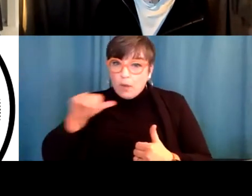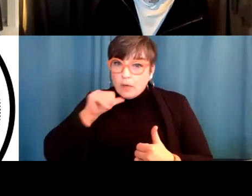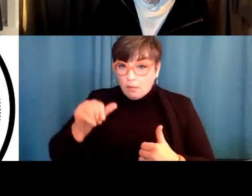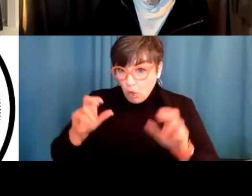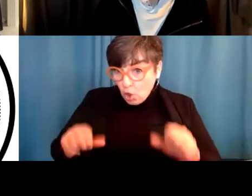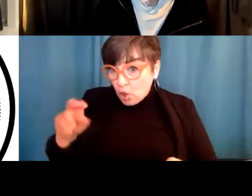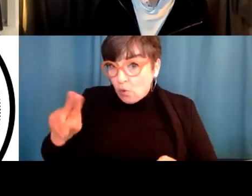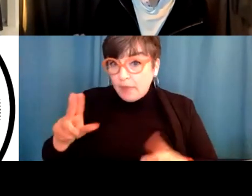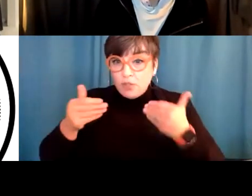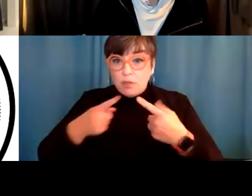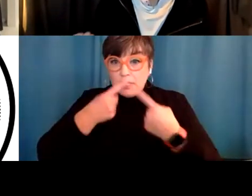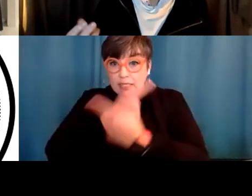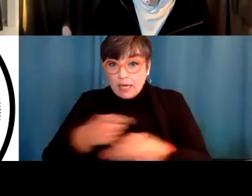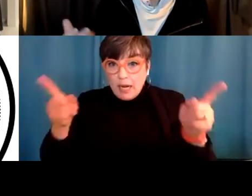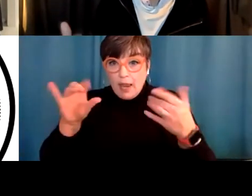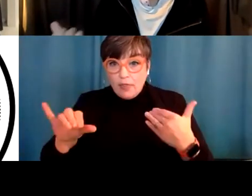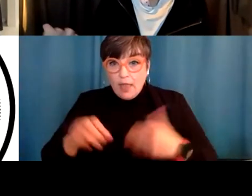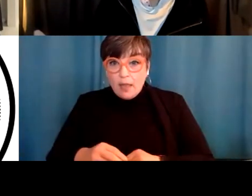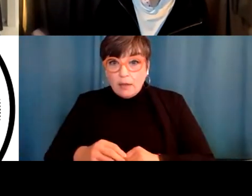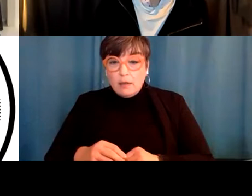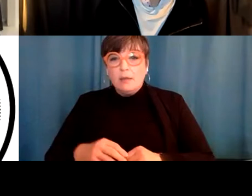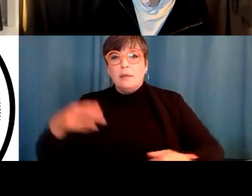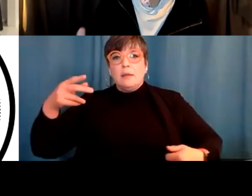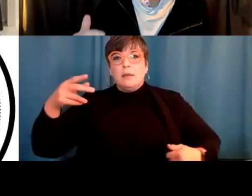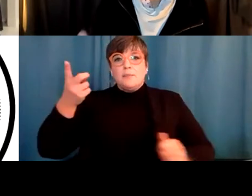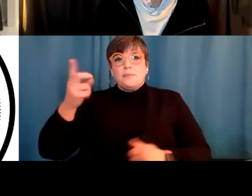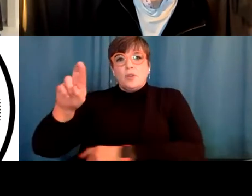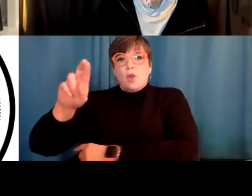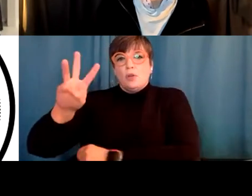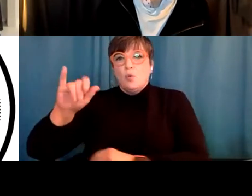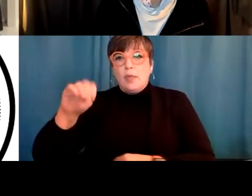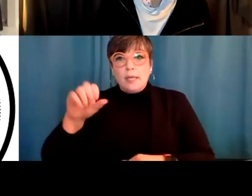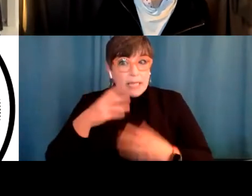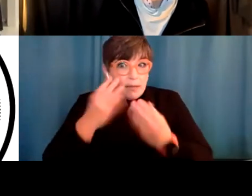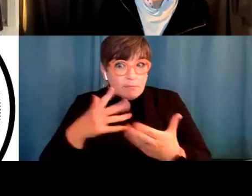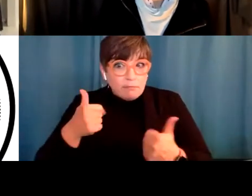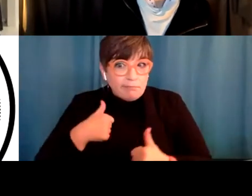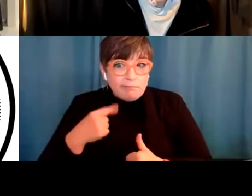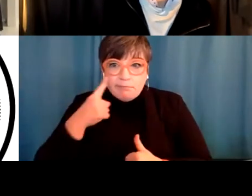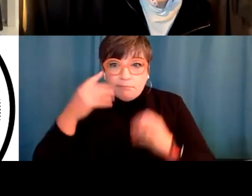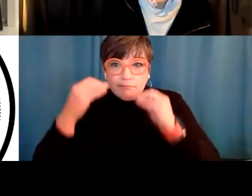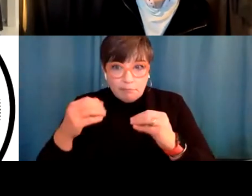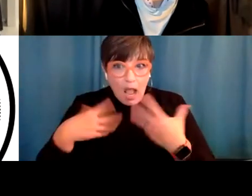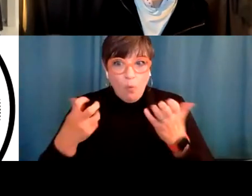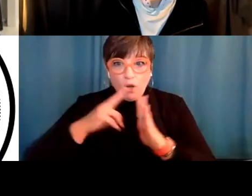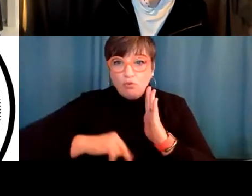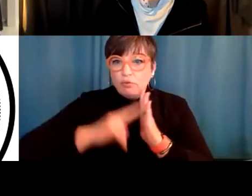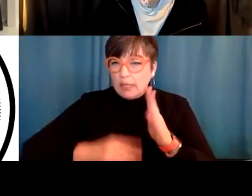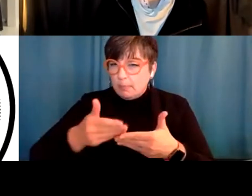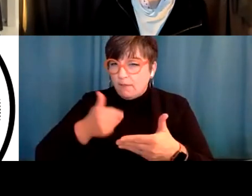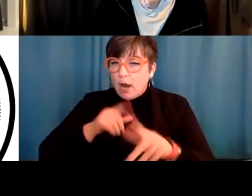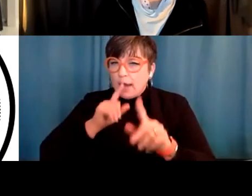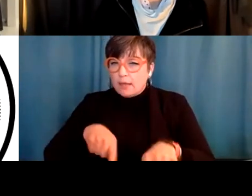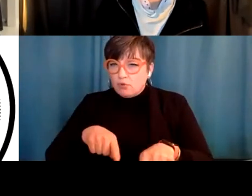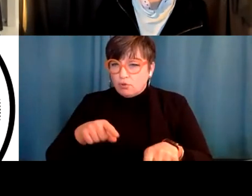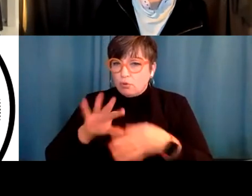that? I don't know the terms. I would really have to read. I hadn't heard about that, and I would very much like to mm-hmm. to know more about what the legal